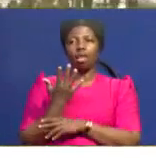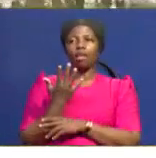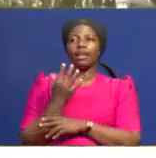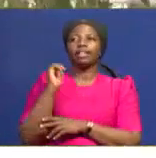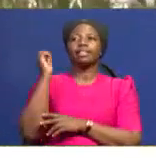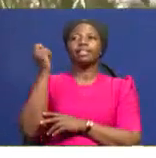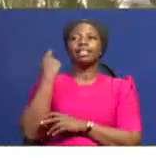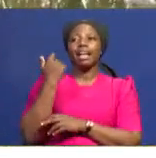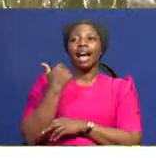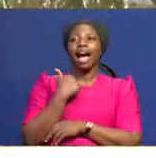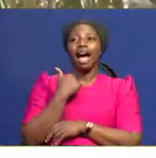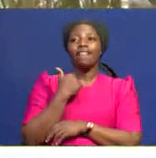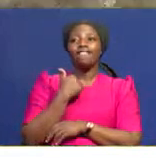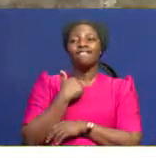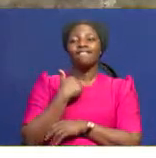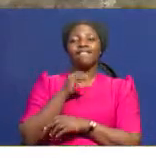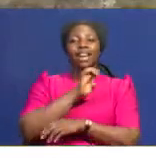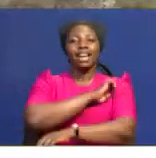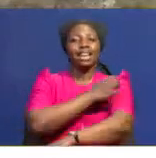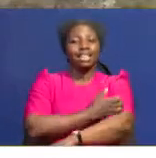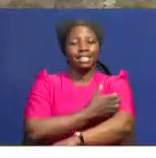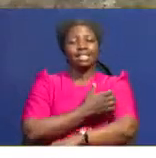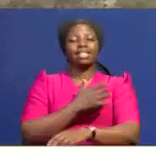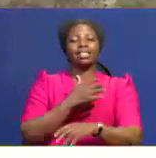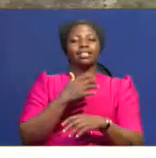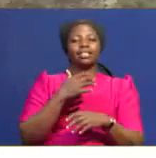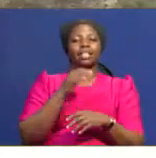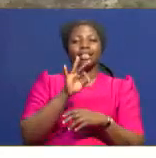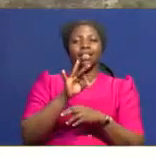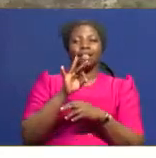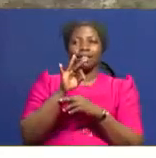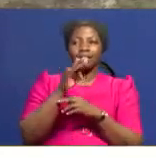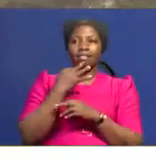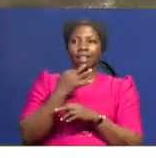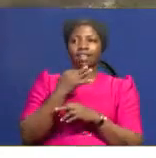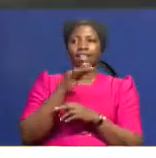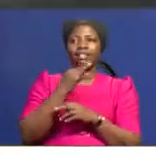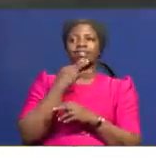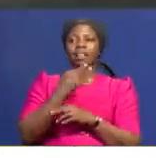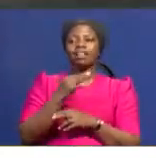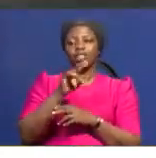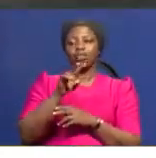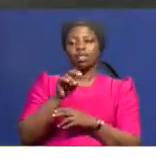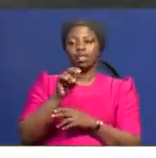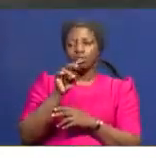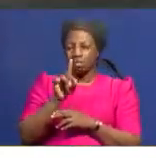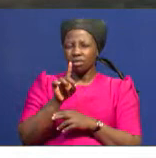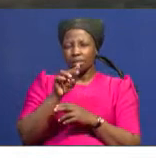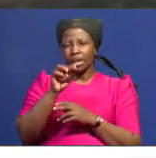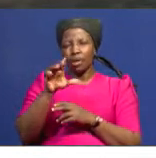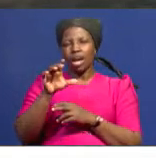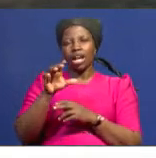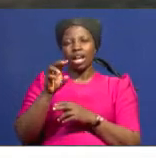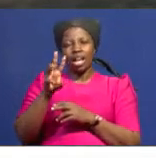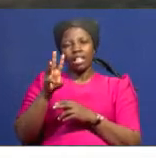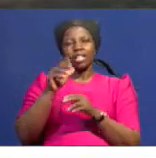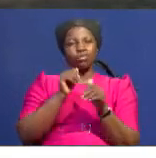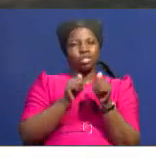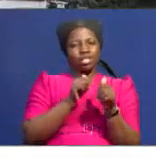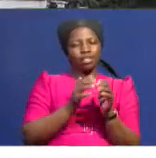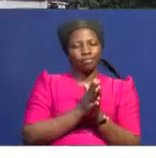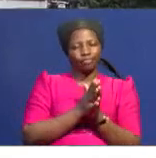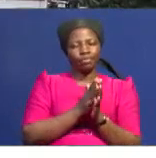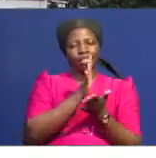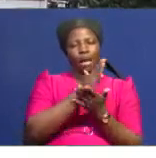Kenya has an installed energy capacity of 3,321 megawatts, which comprises 863 megawatts from